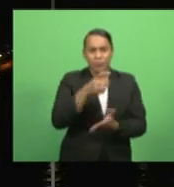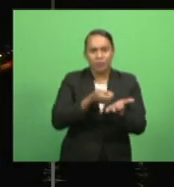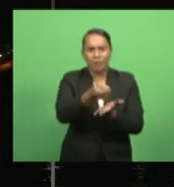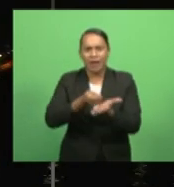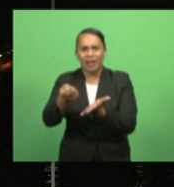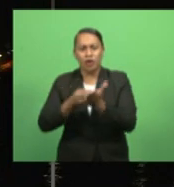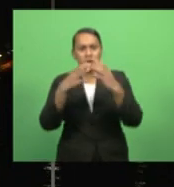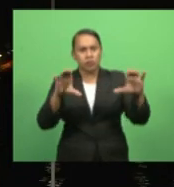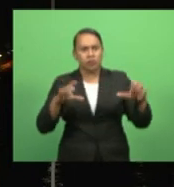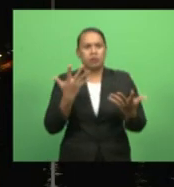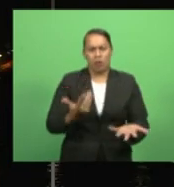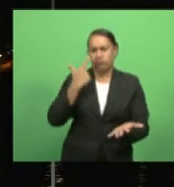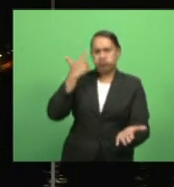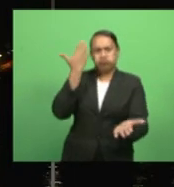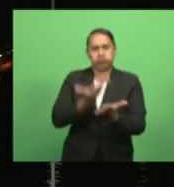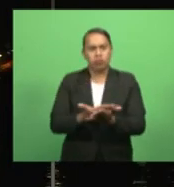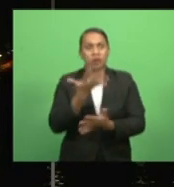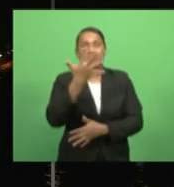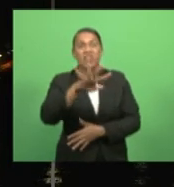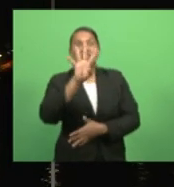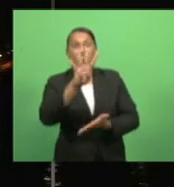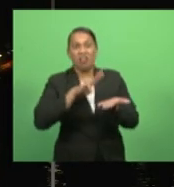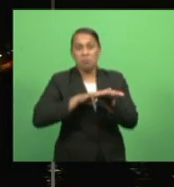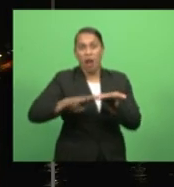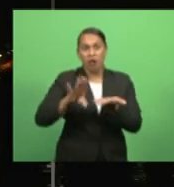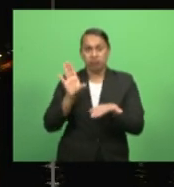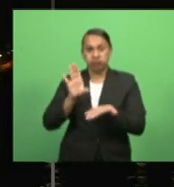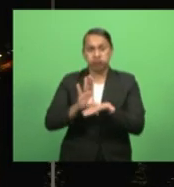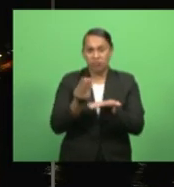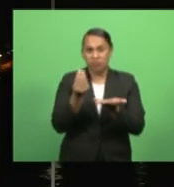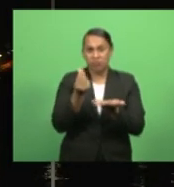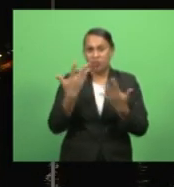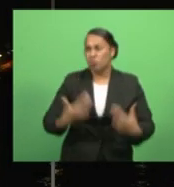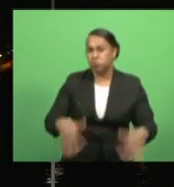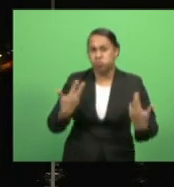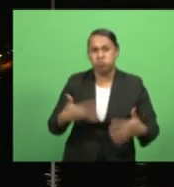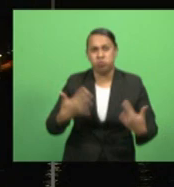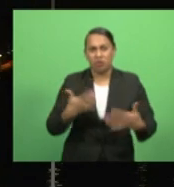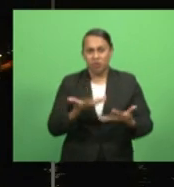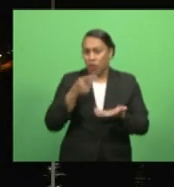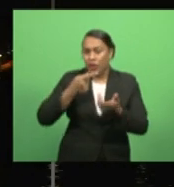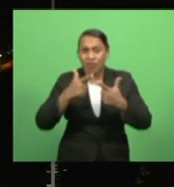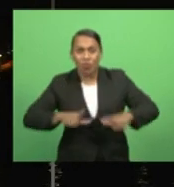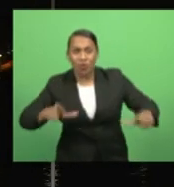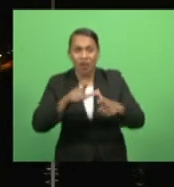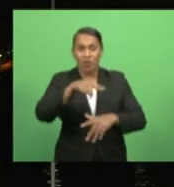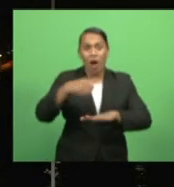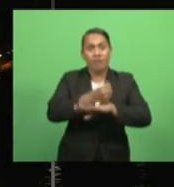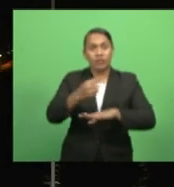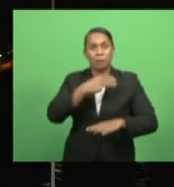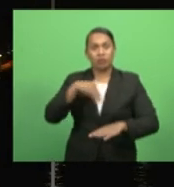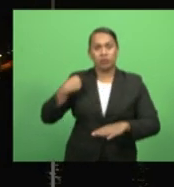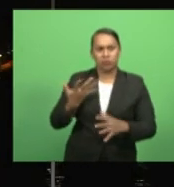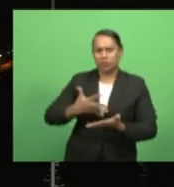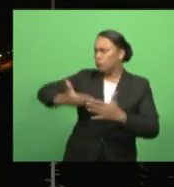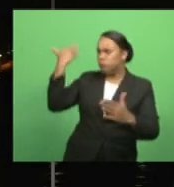councils are owed $54 million. The local government minister says this includes arrears backdating several years, which